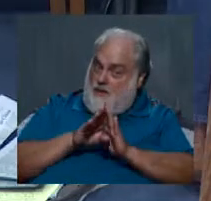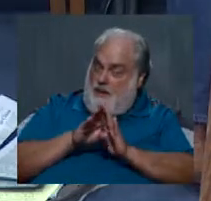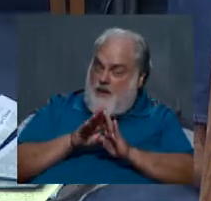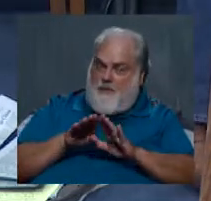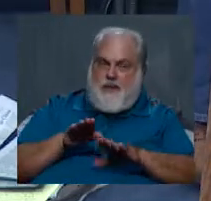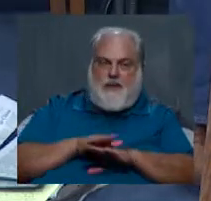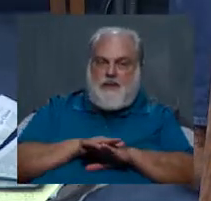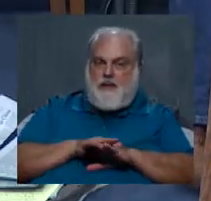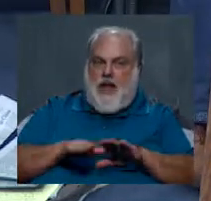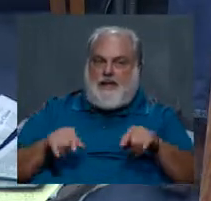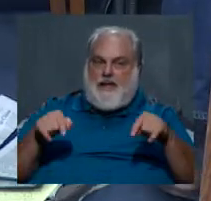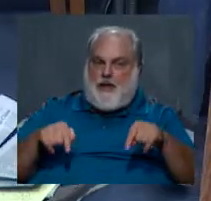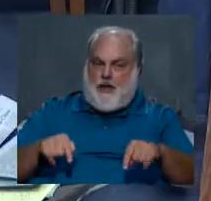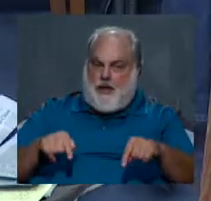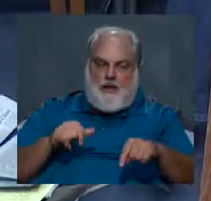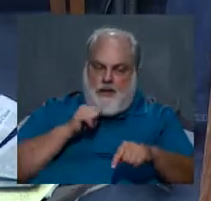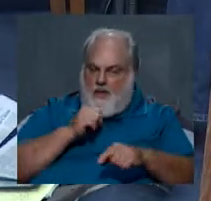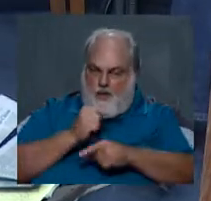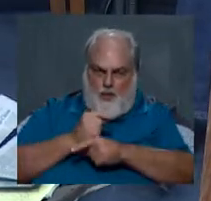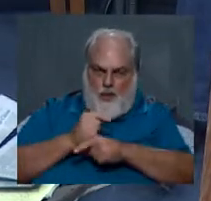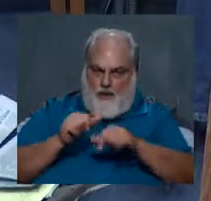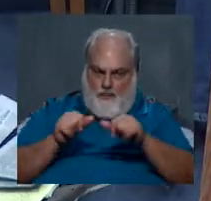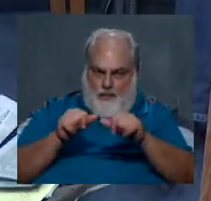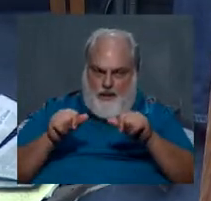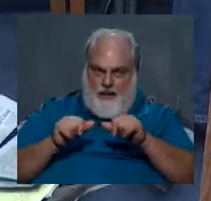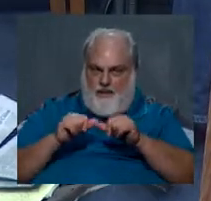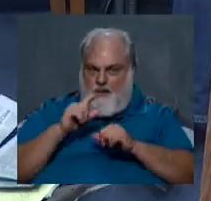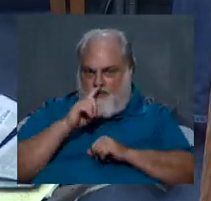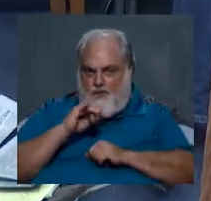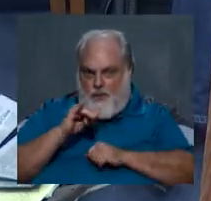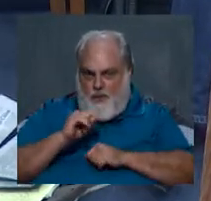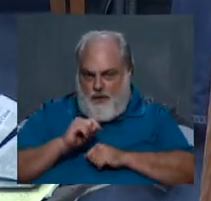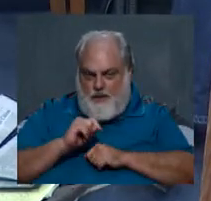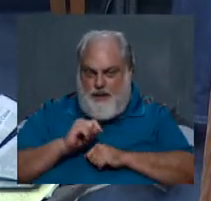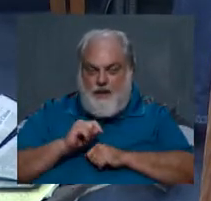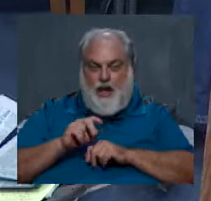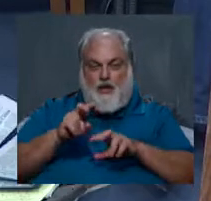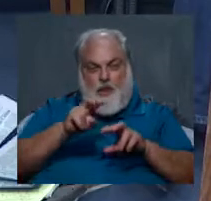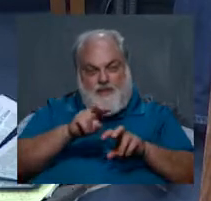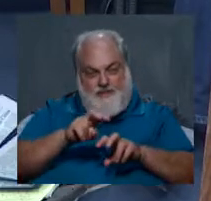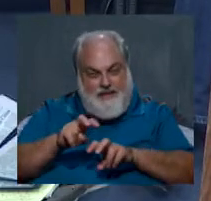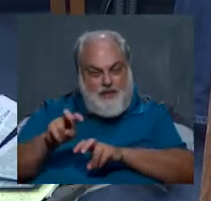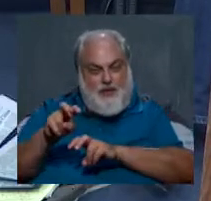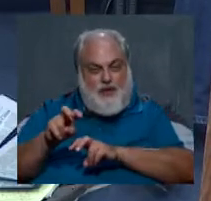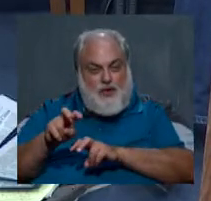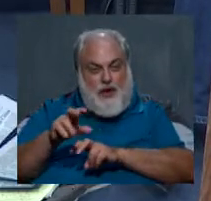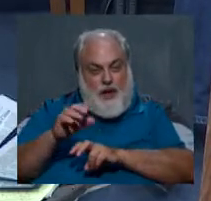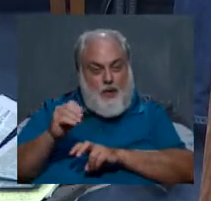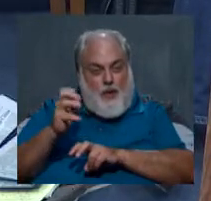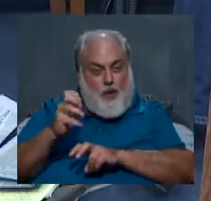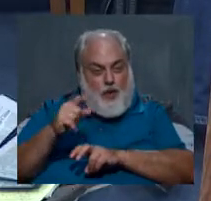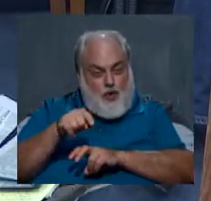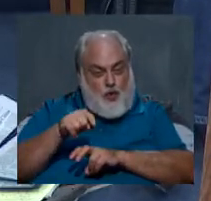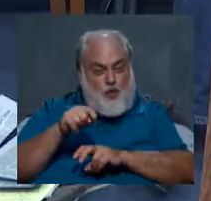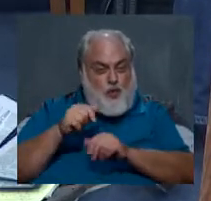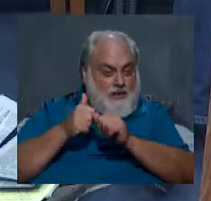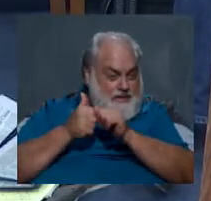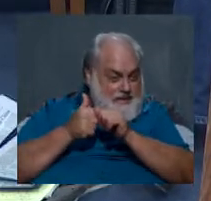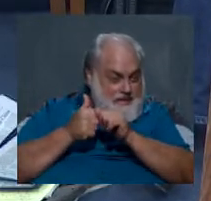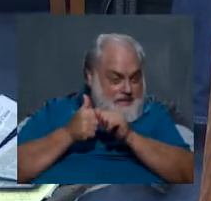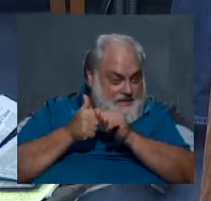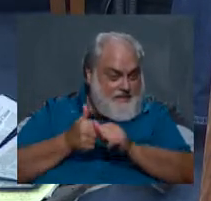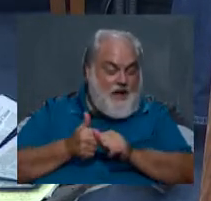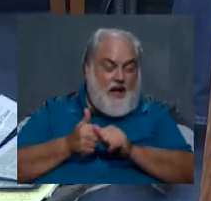don't think that this is the space for it. It is transitional, and we want you to stick with a